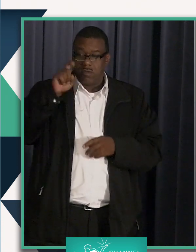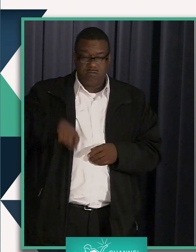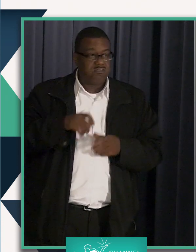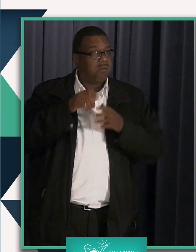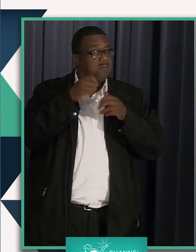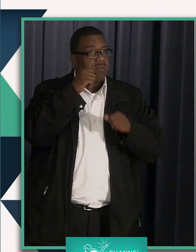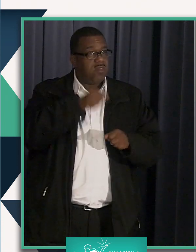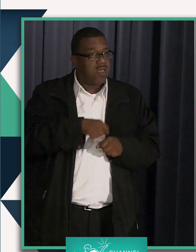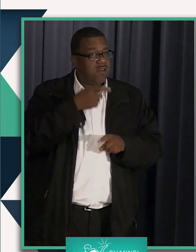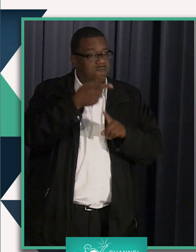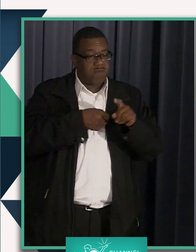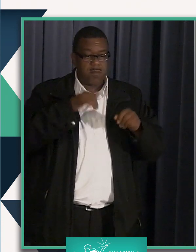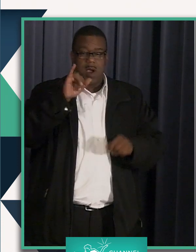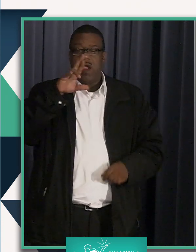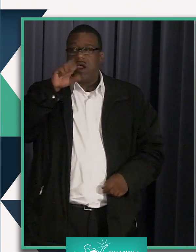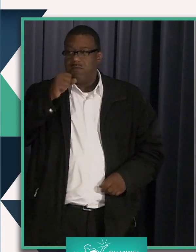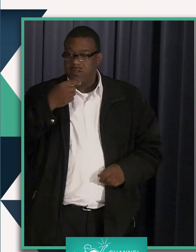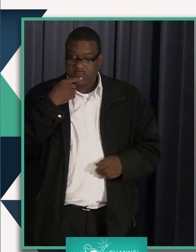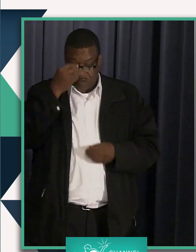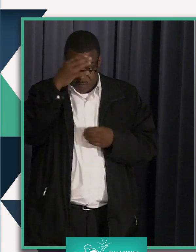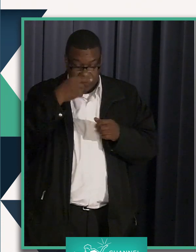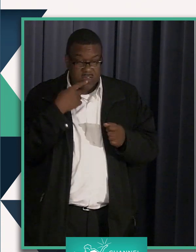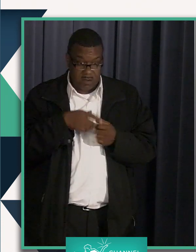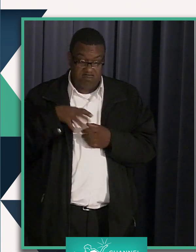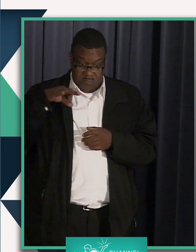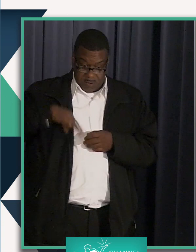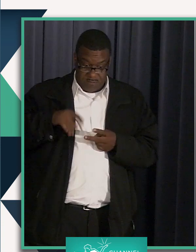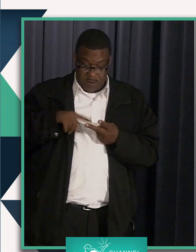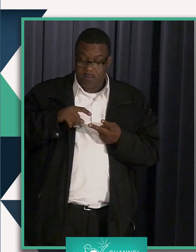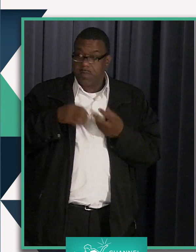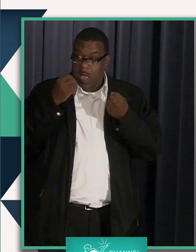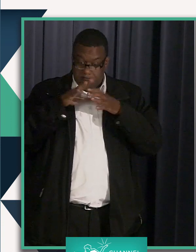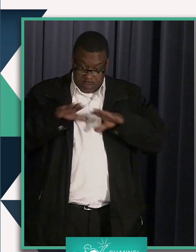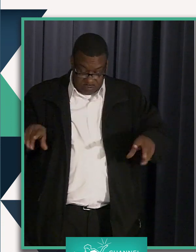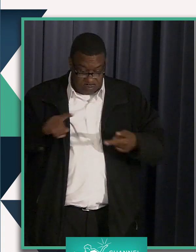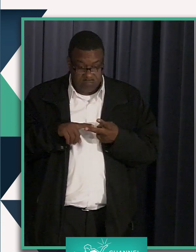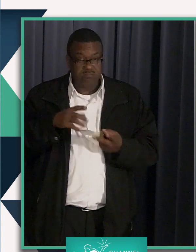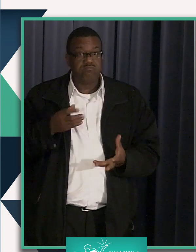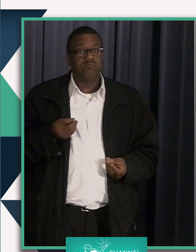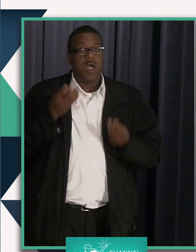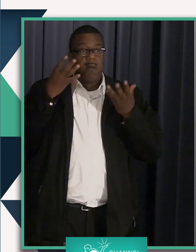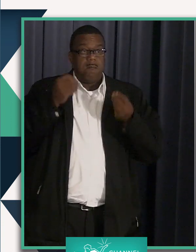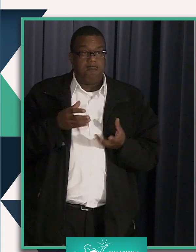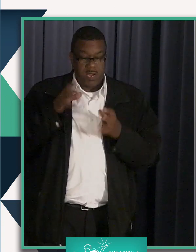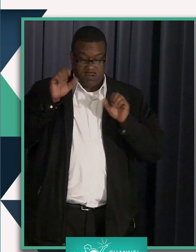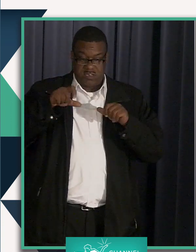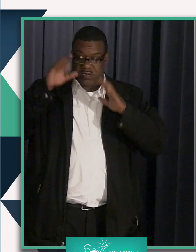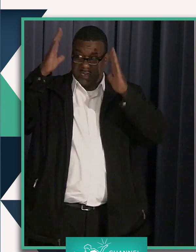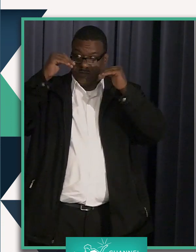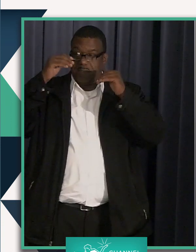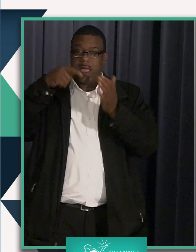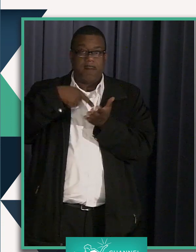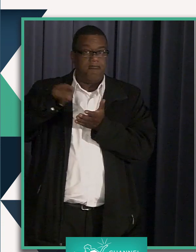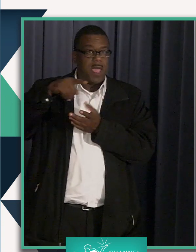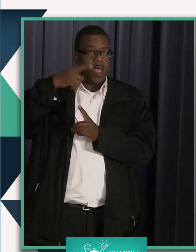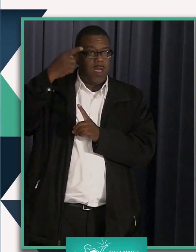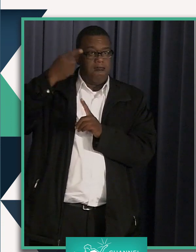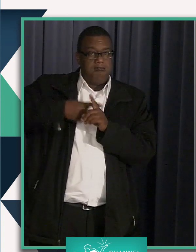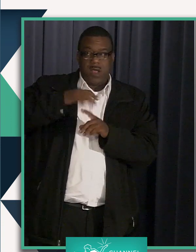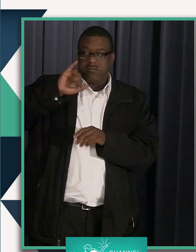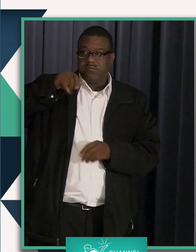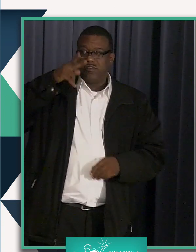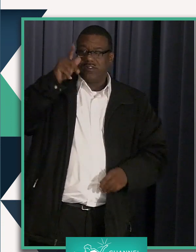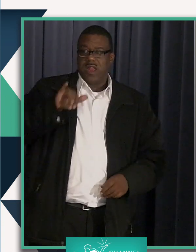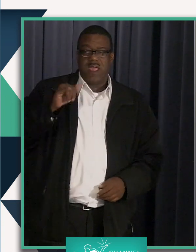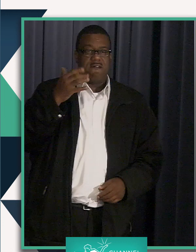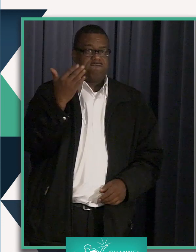saying, you qualify, this is how many children, this is how much, and you can expect that first payment July 15th.